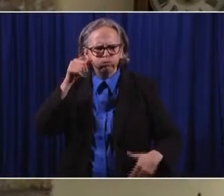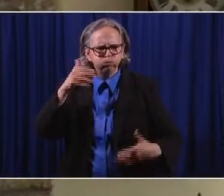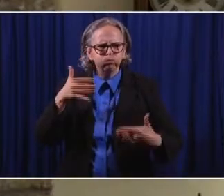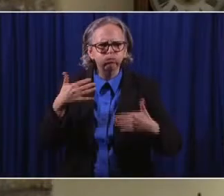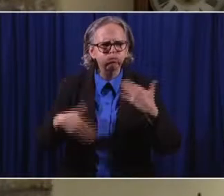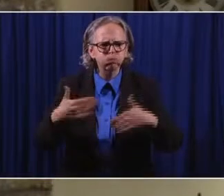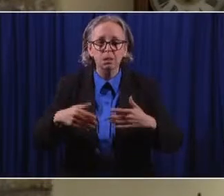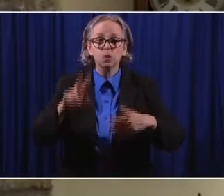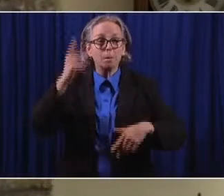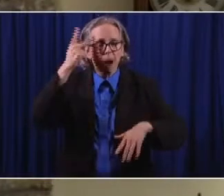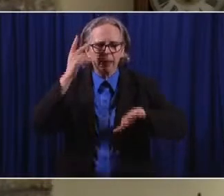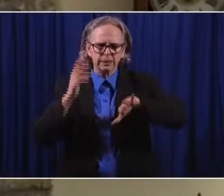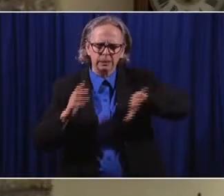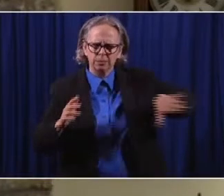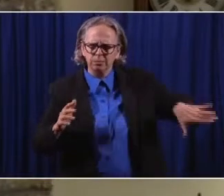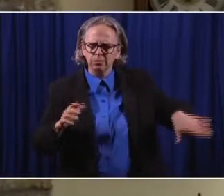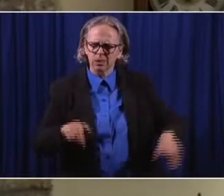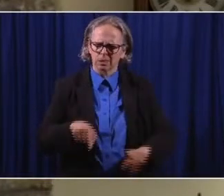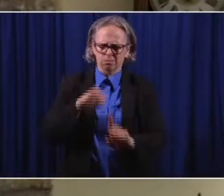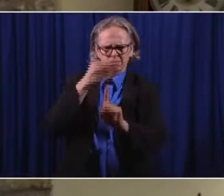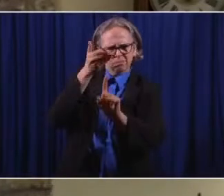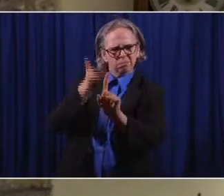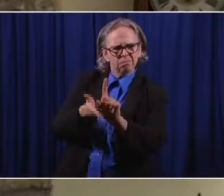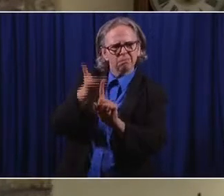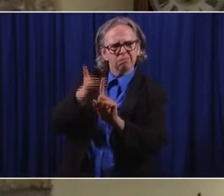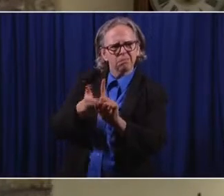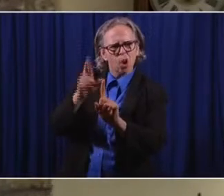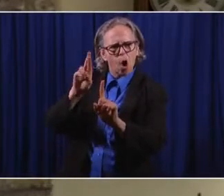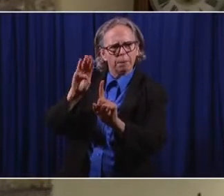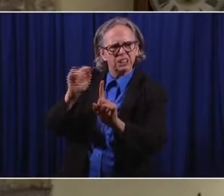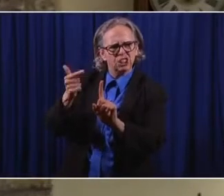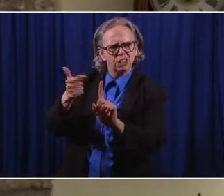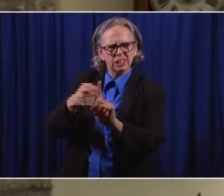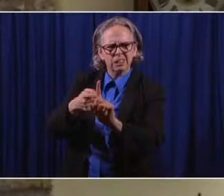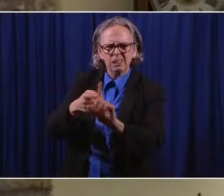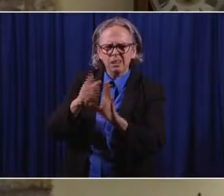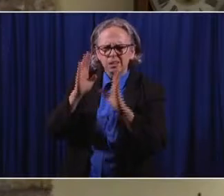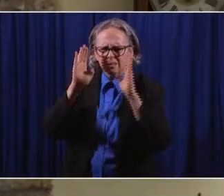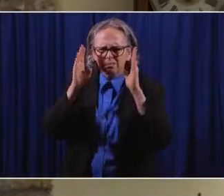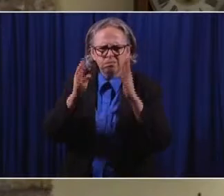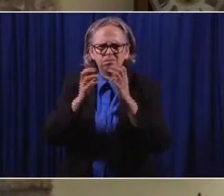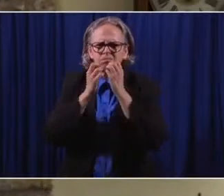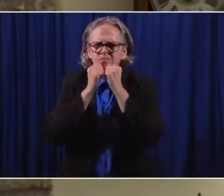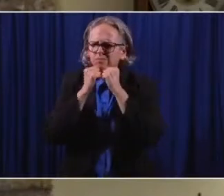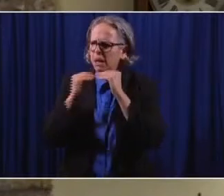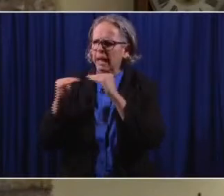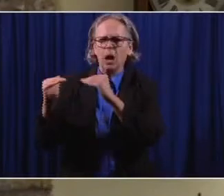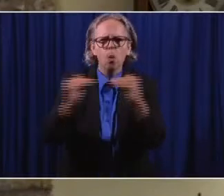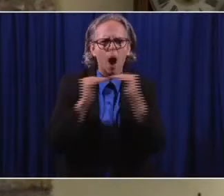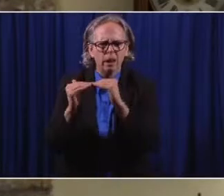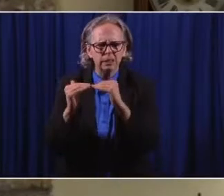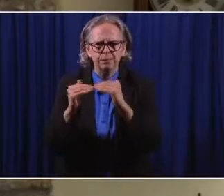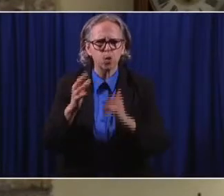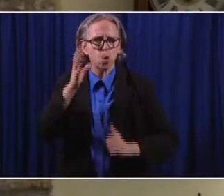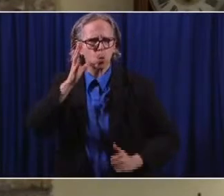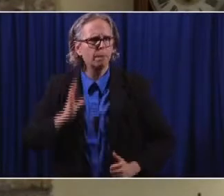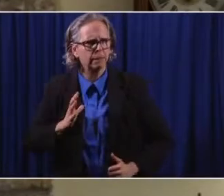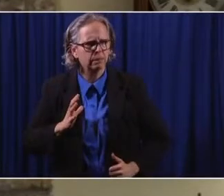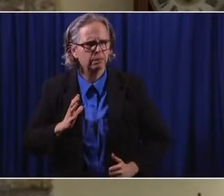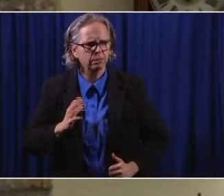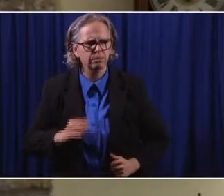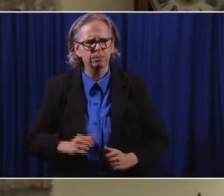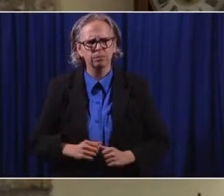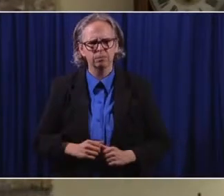her. Her focus on equality, equality for women, all she did